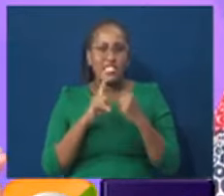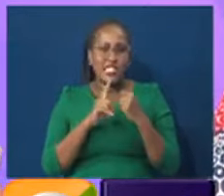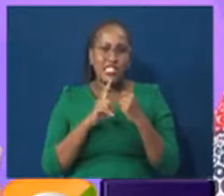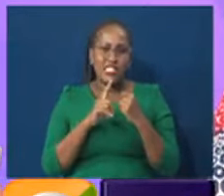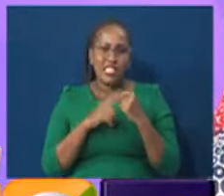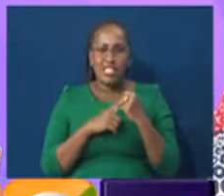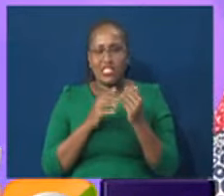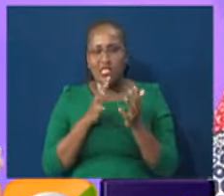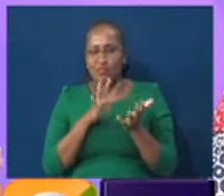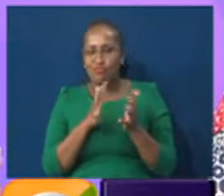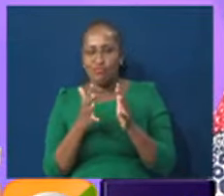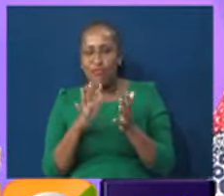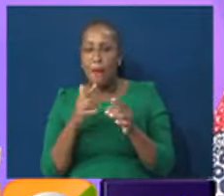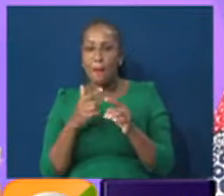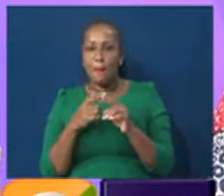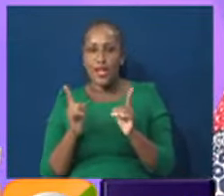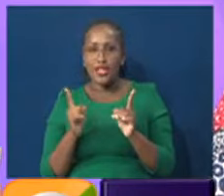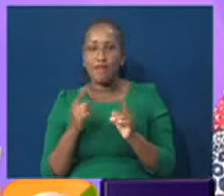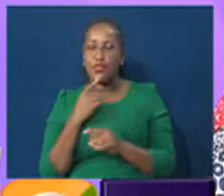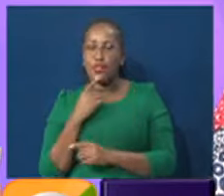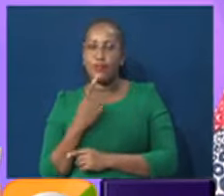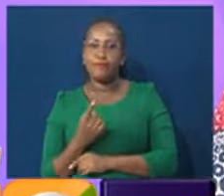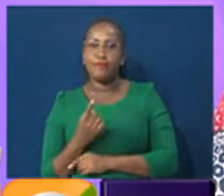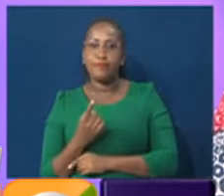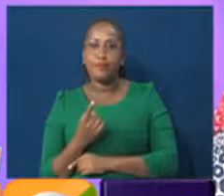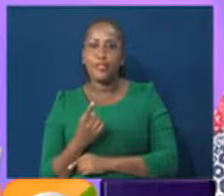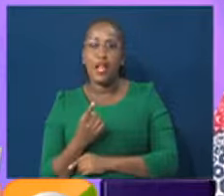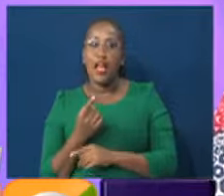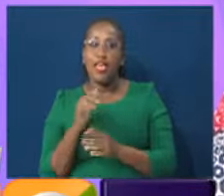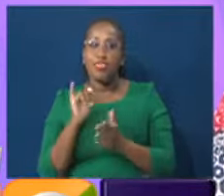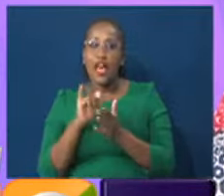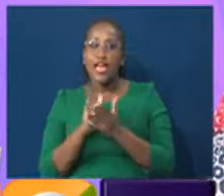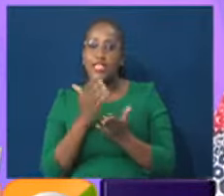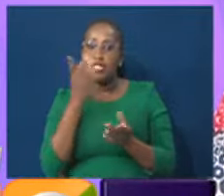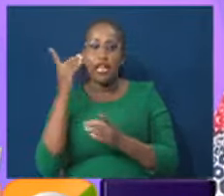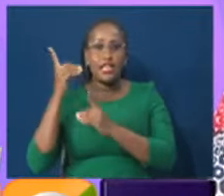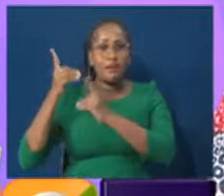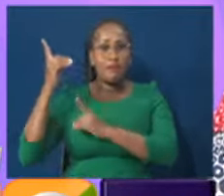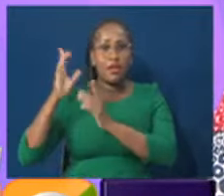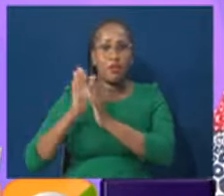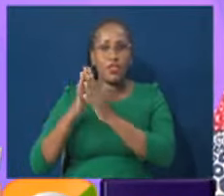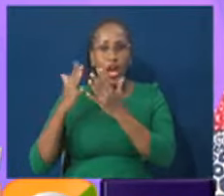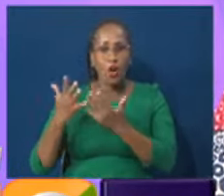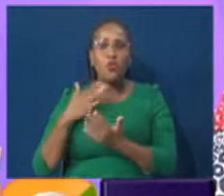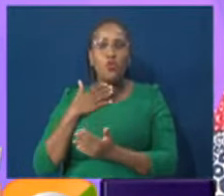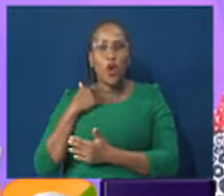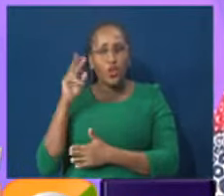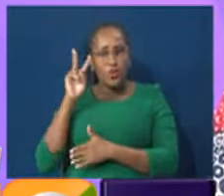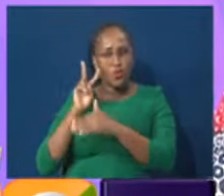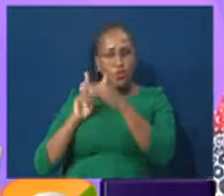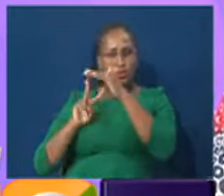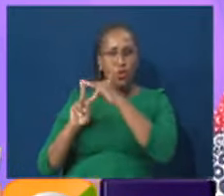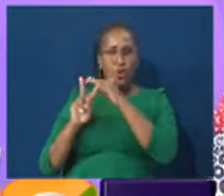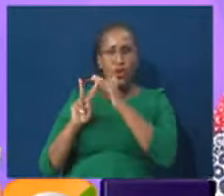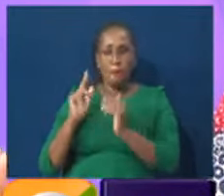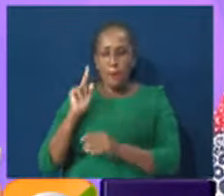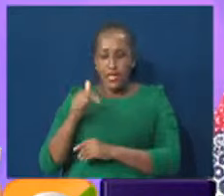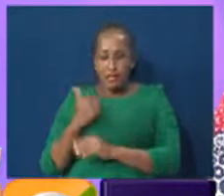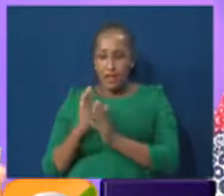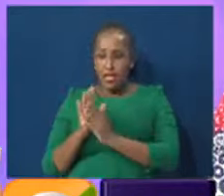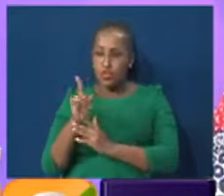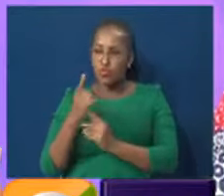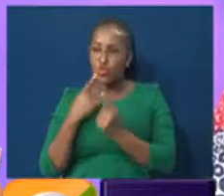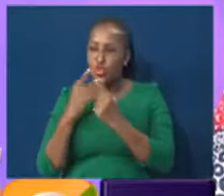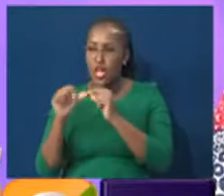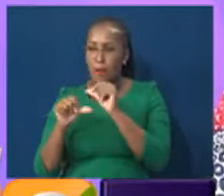in the middle. Right. And so, you know, it depends on how one wants to look at it. I mean, you and I were just talking about